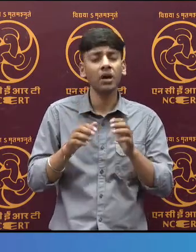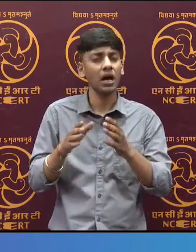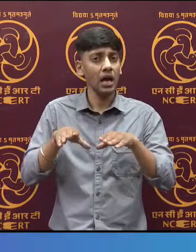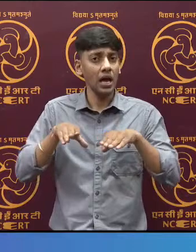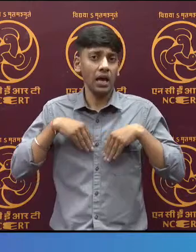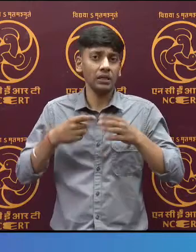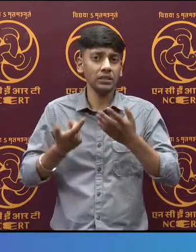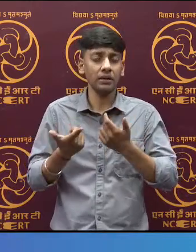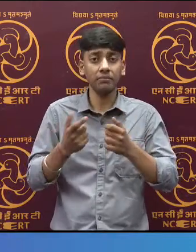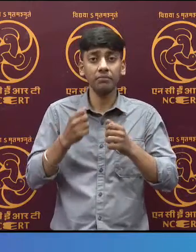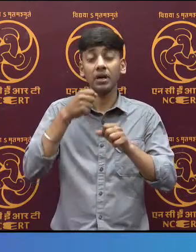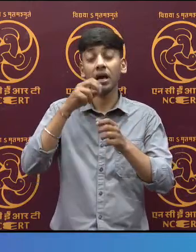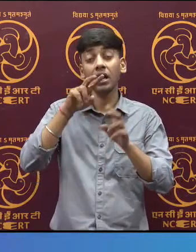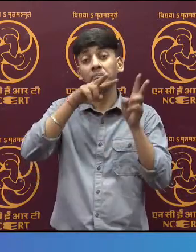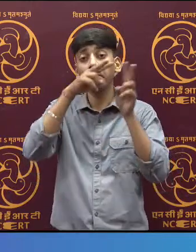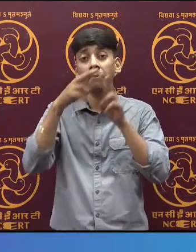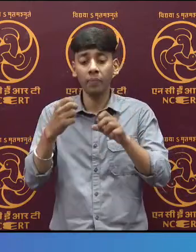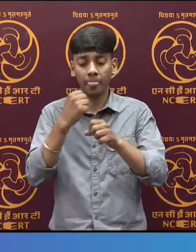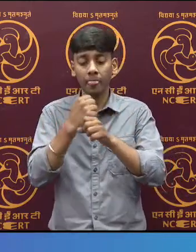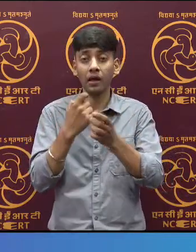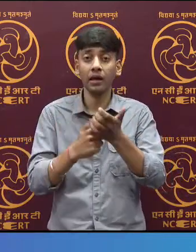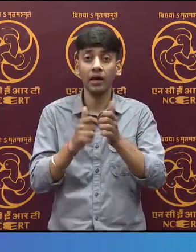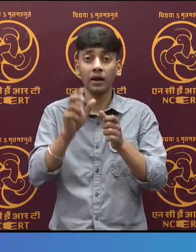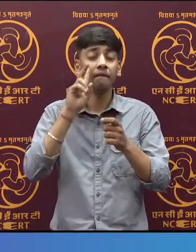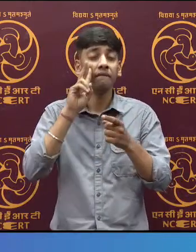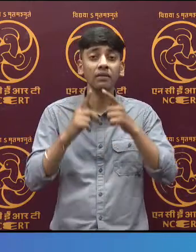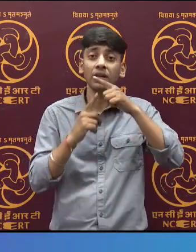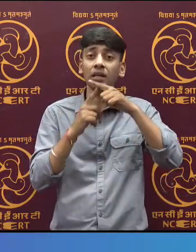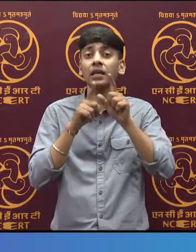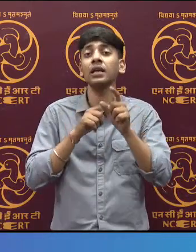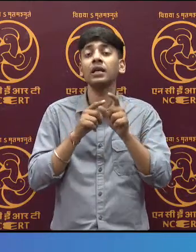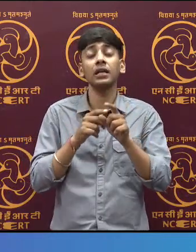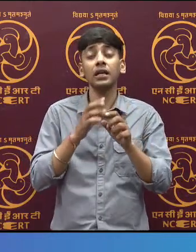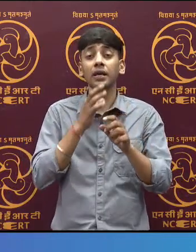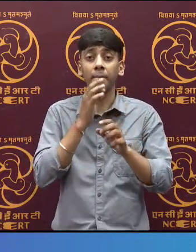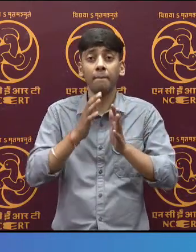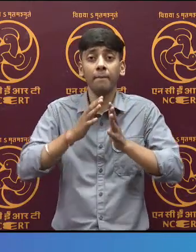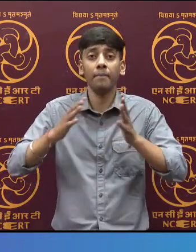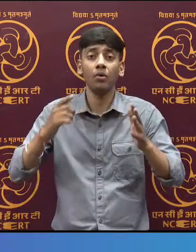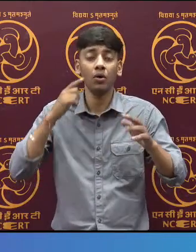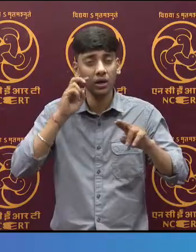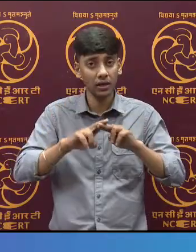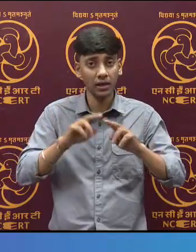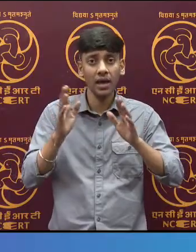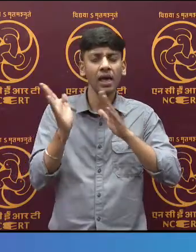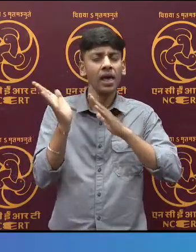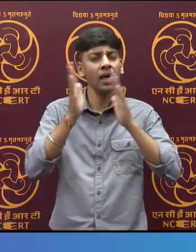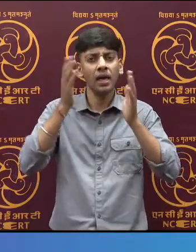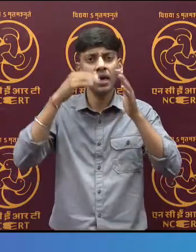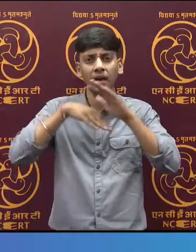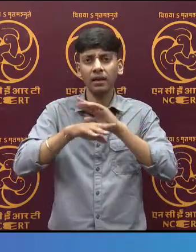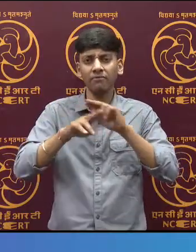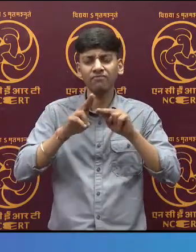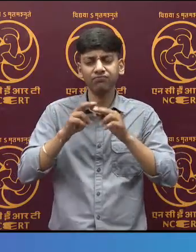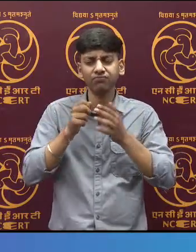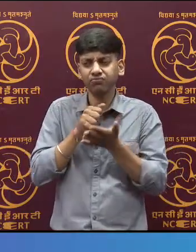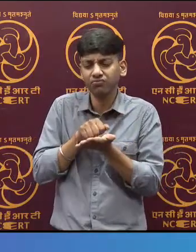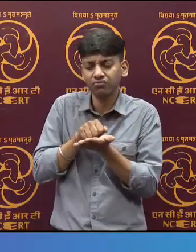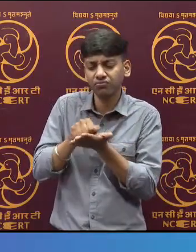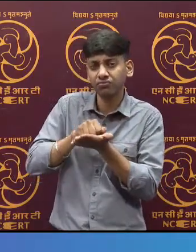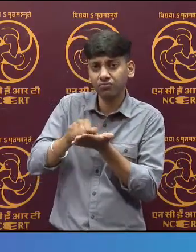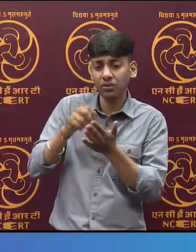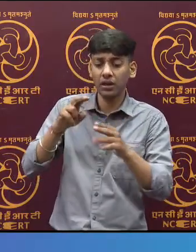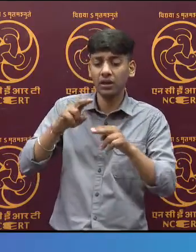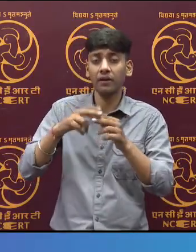force, no other force is acting on it. When there is air, then the frictional force or drag of air